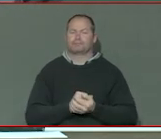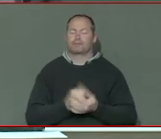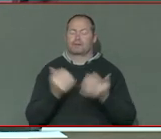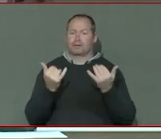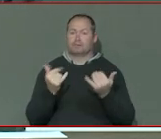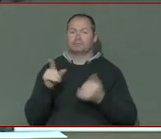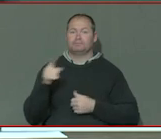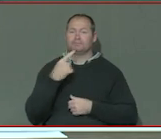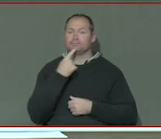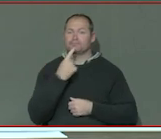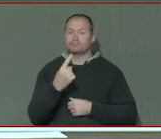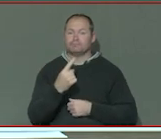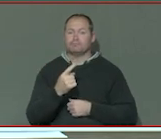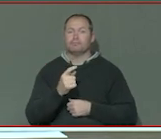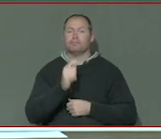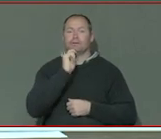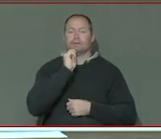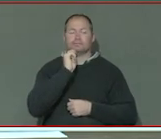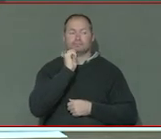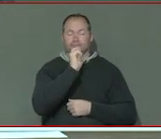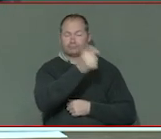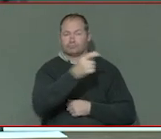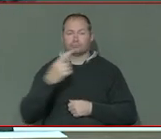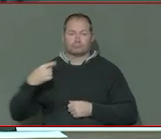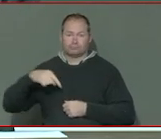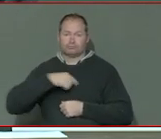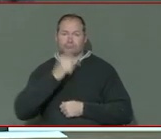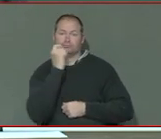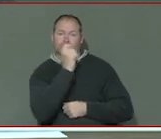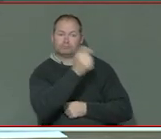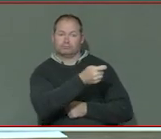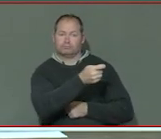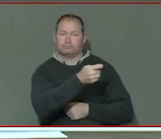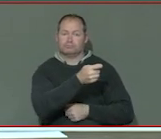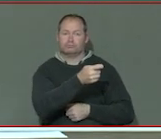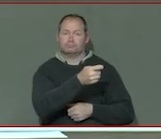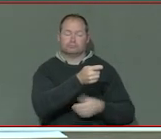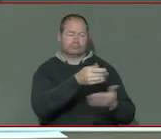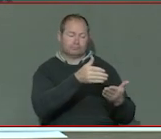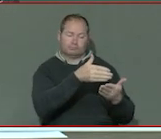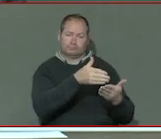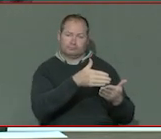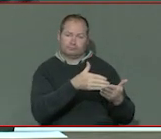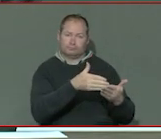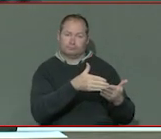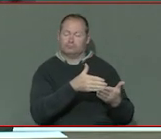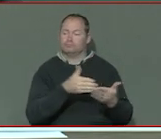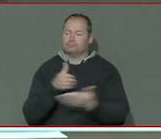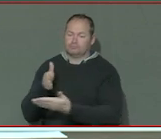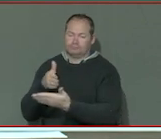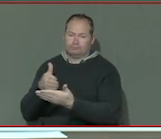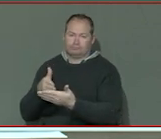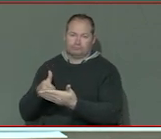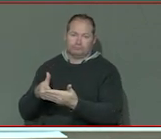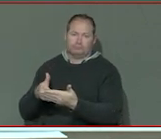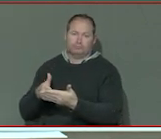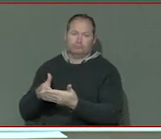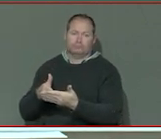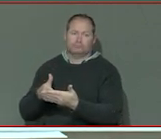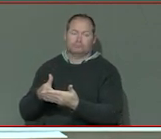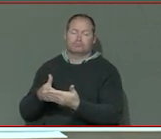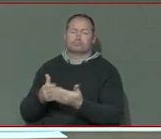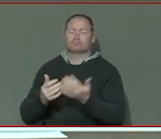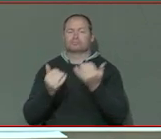payment by us was omitted from the ledger and the statement. So a payment must